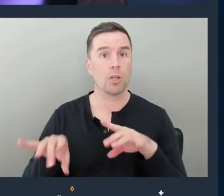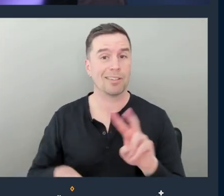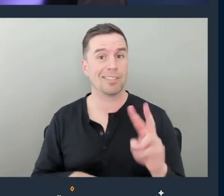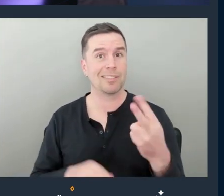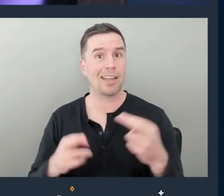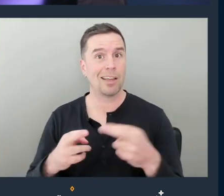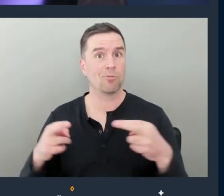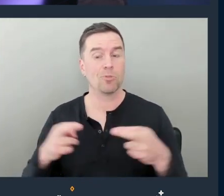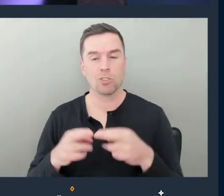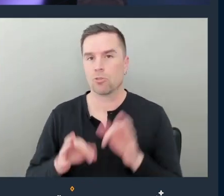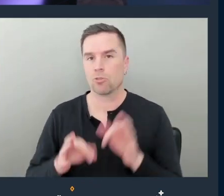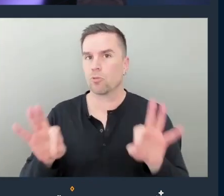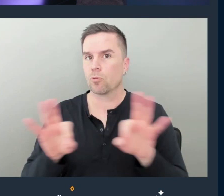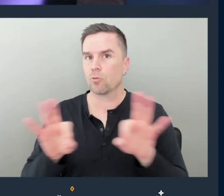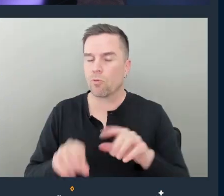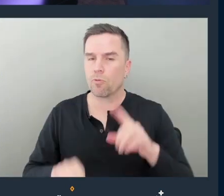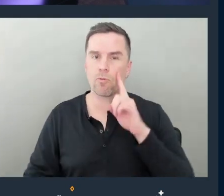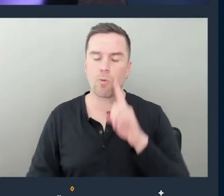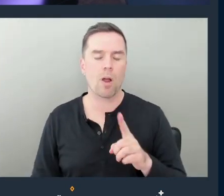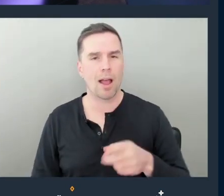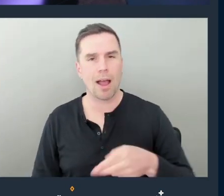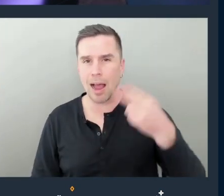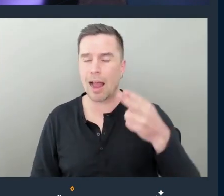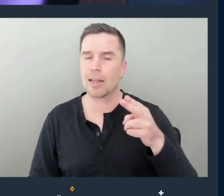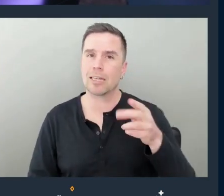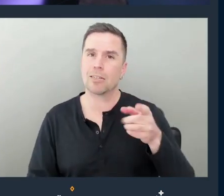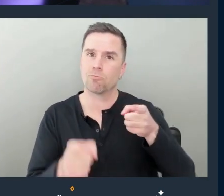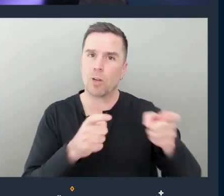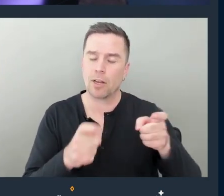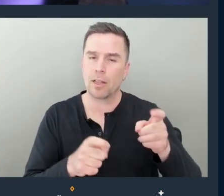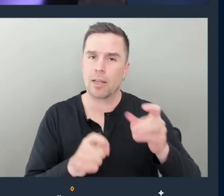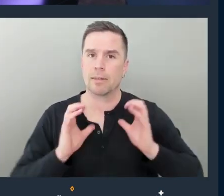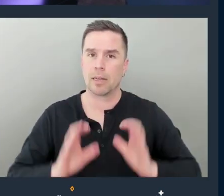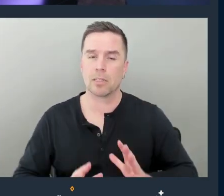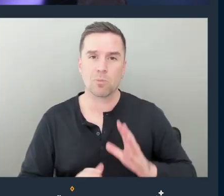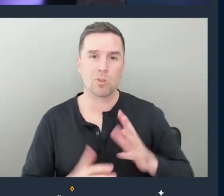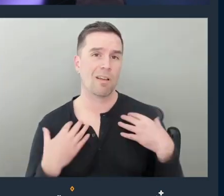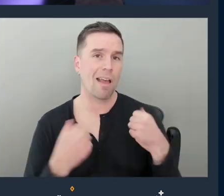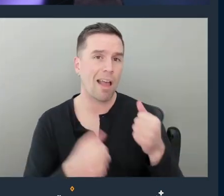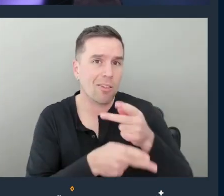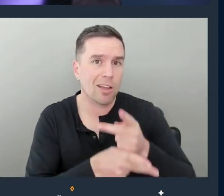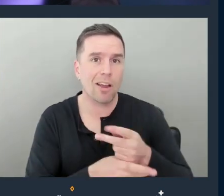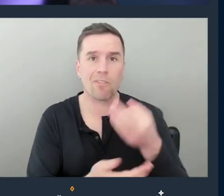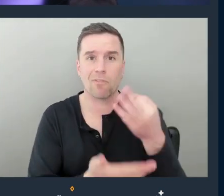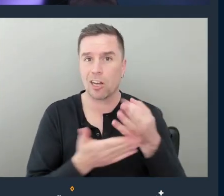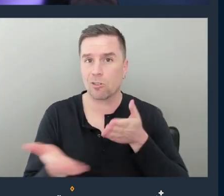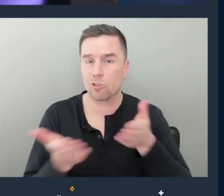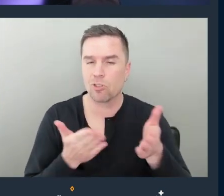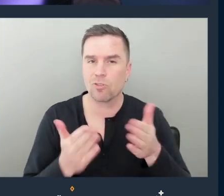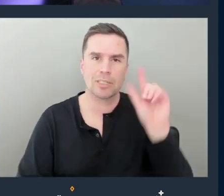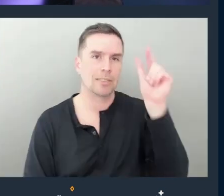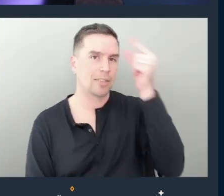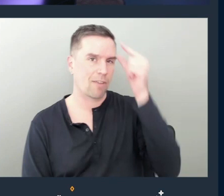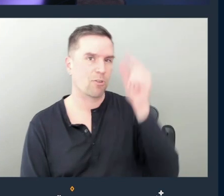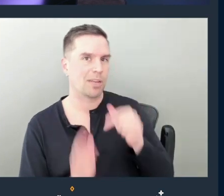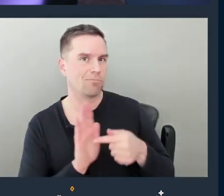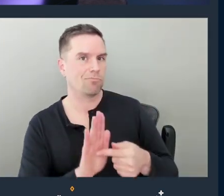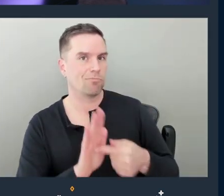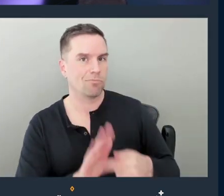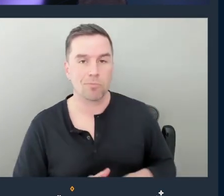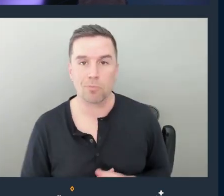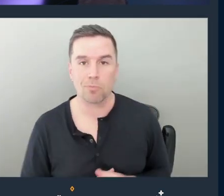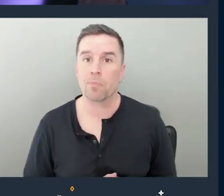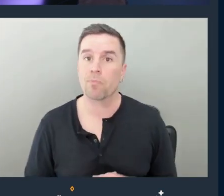critical, particularly for highly regulated customers, including those in healthcare, financial services, and government. Using this global